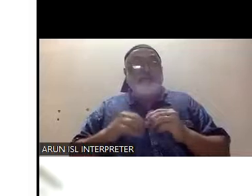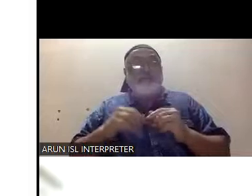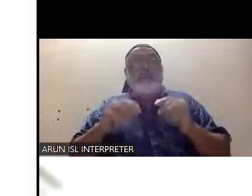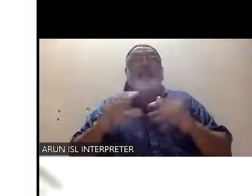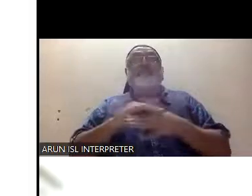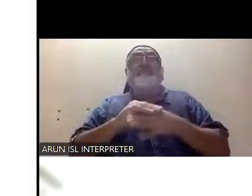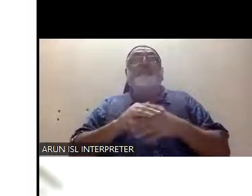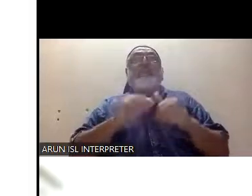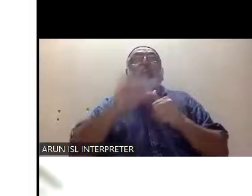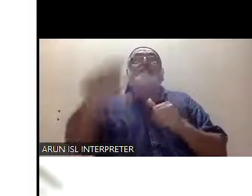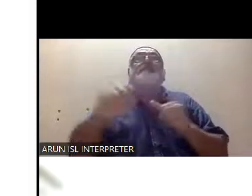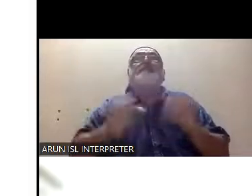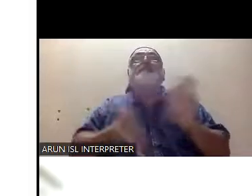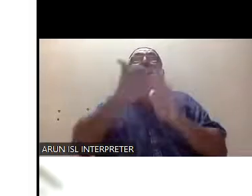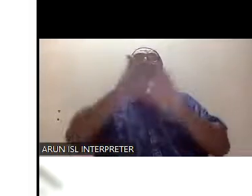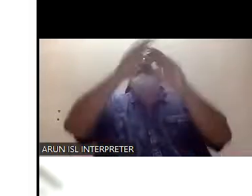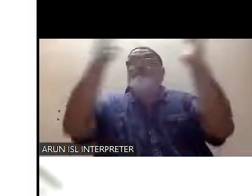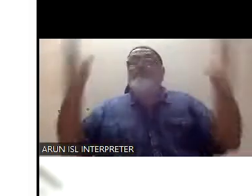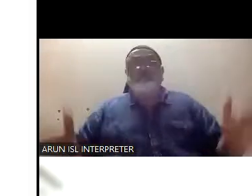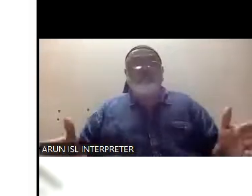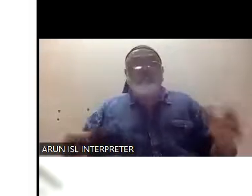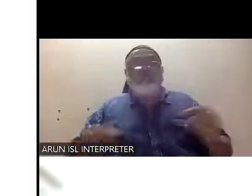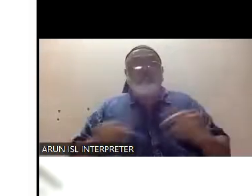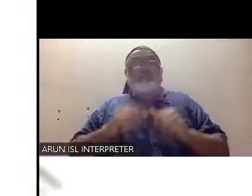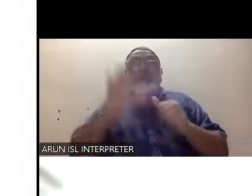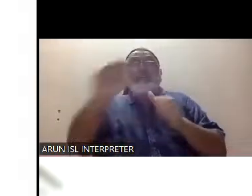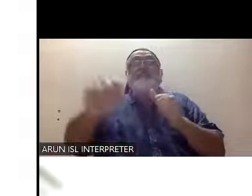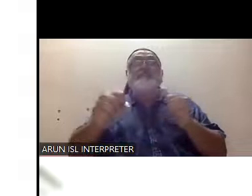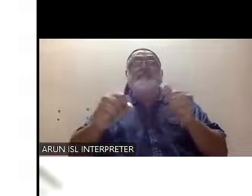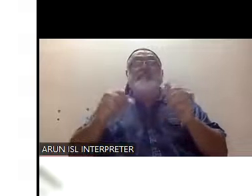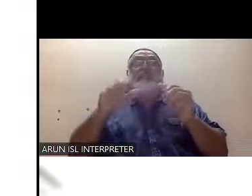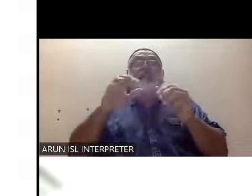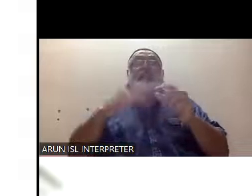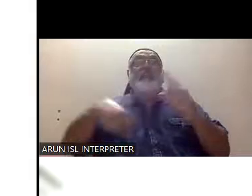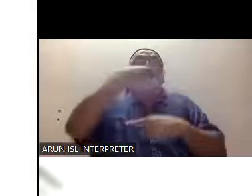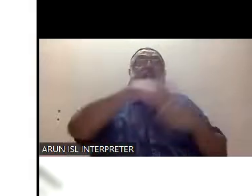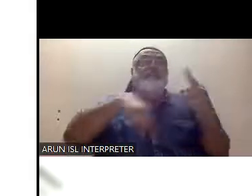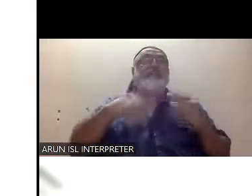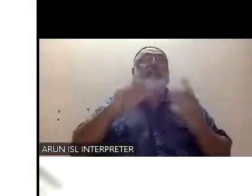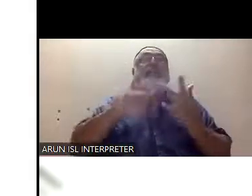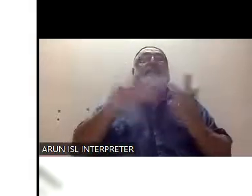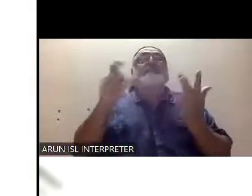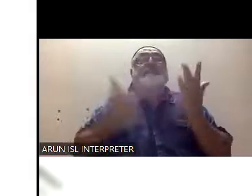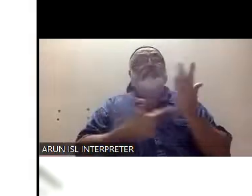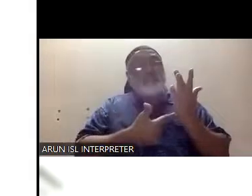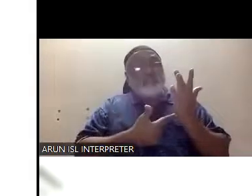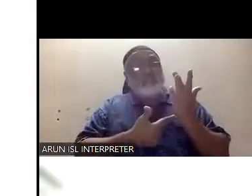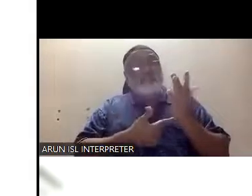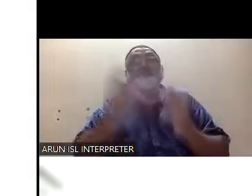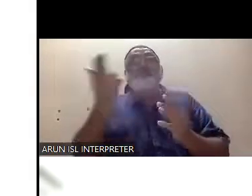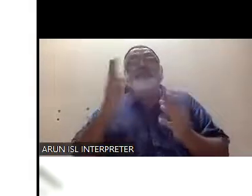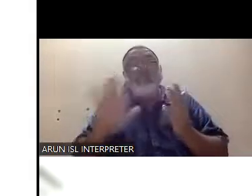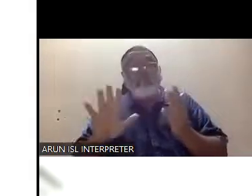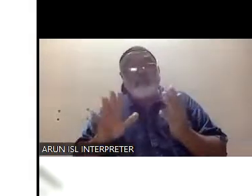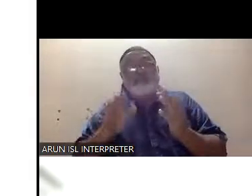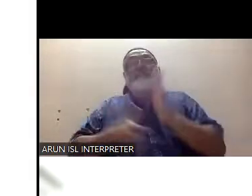and barrier-free built environment. There's a transportation guideline, bus body code, and another one for railways. There's the ICT guideline